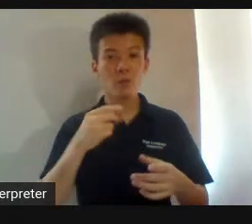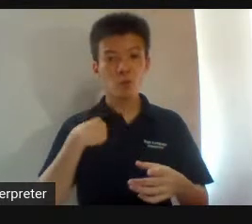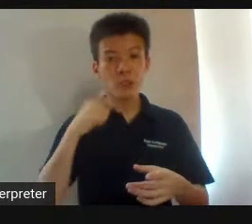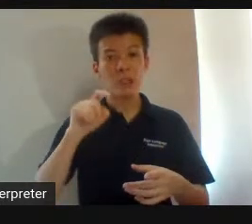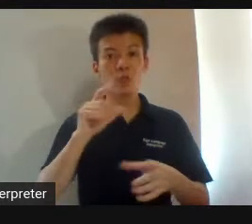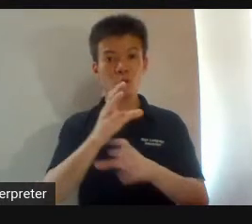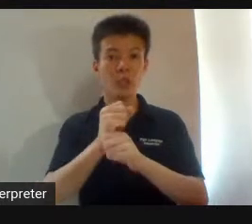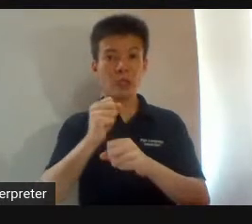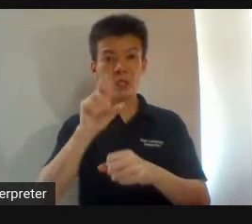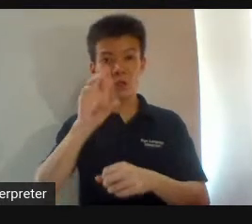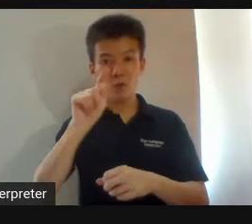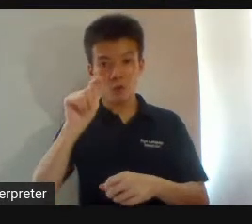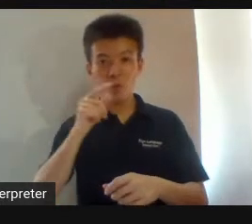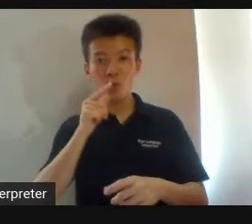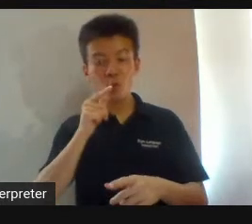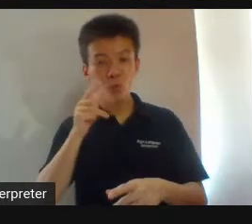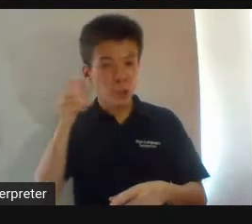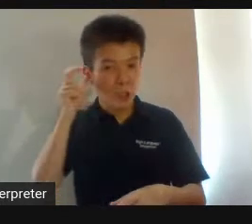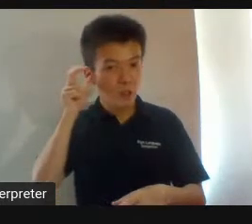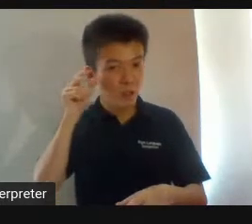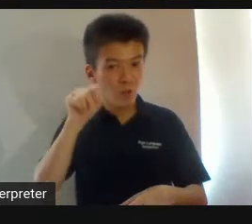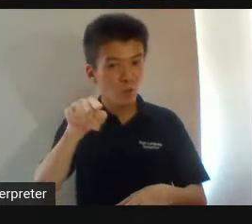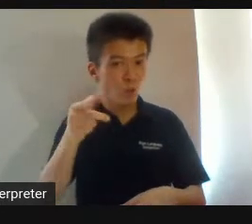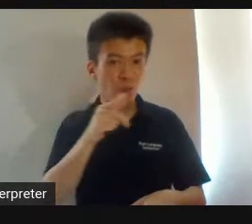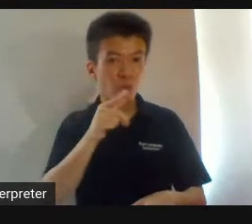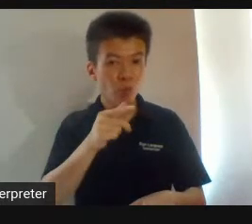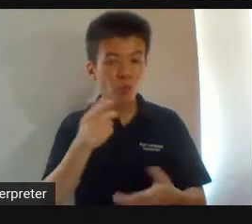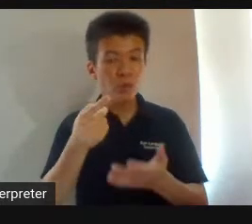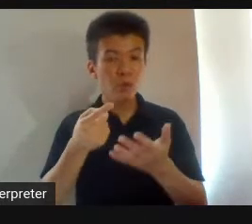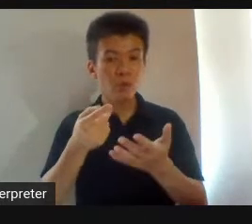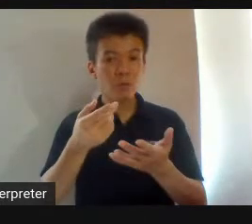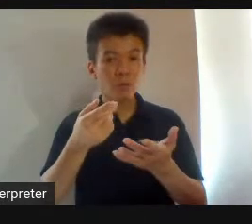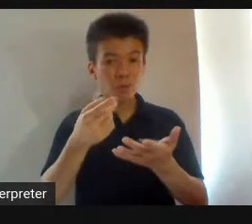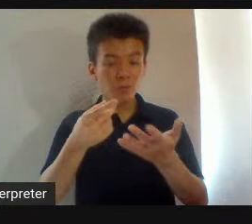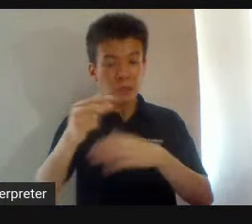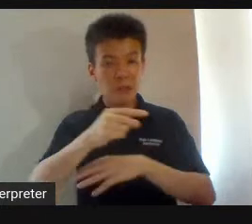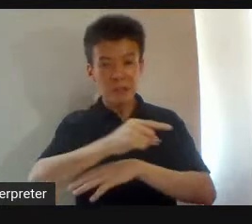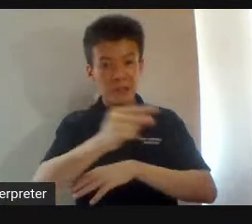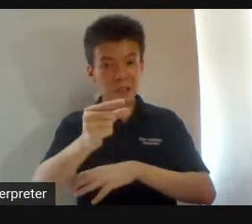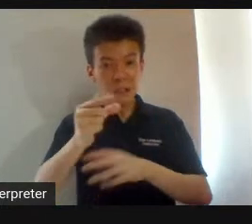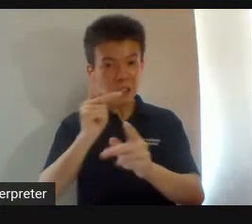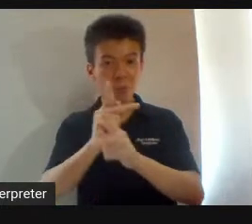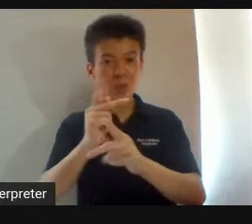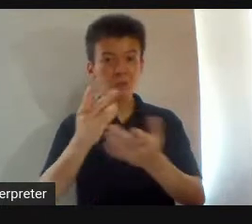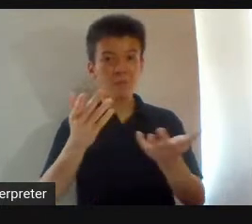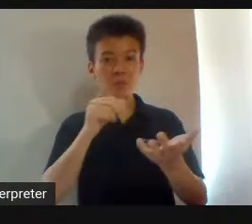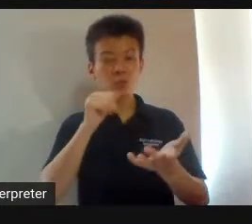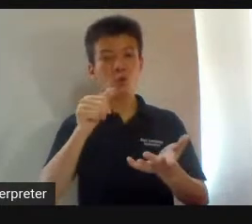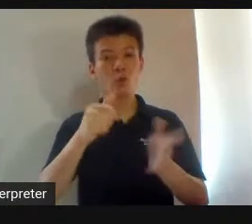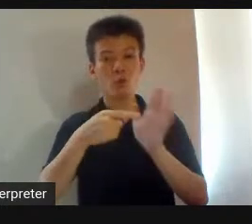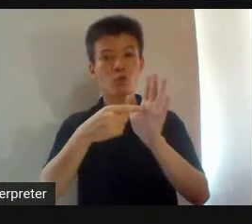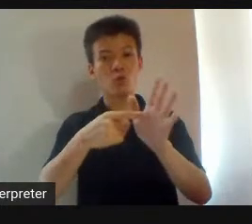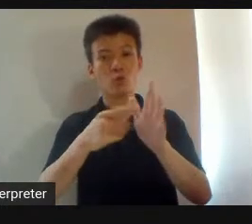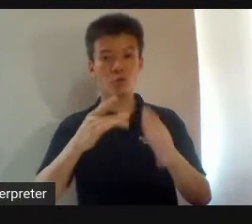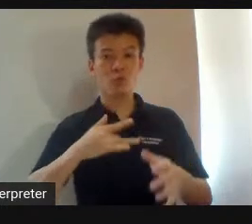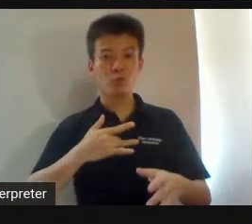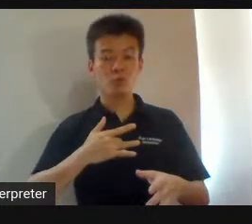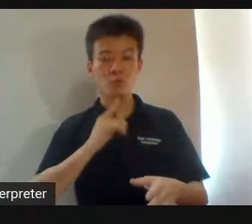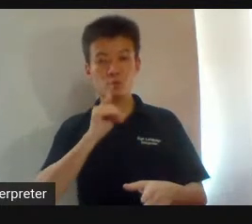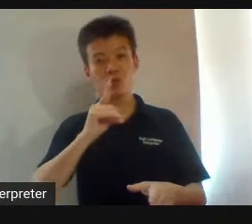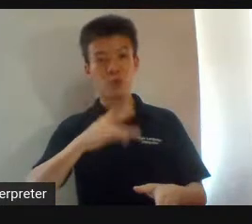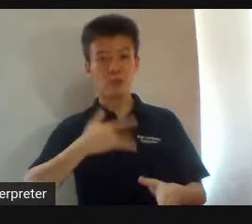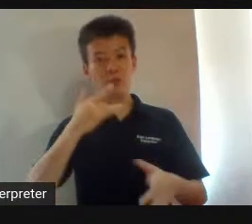to get to the root of who are we listening to. Sometimes gatekeepers don't reflect the true sentiments on the